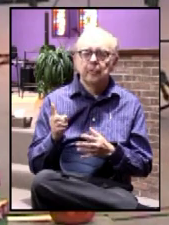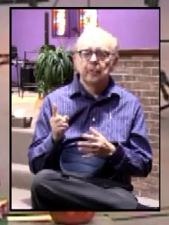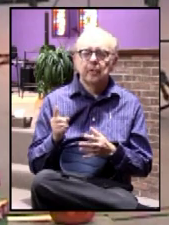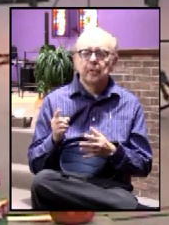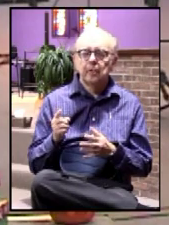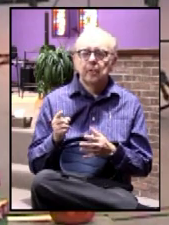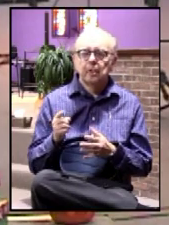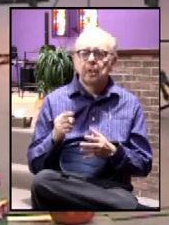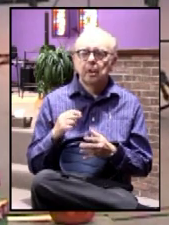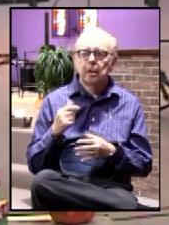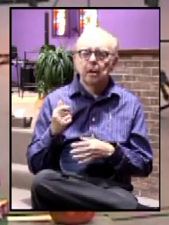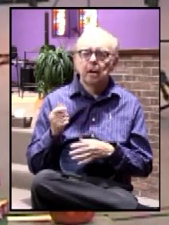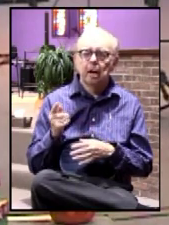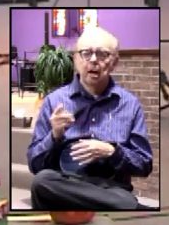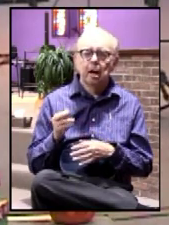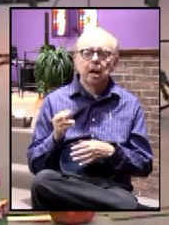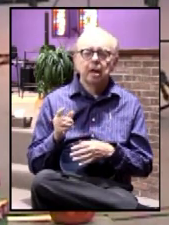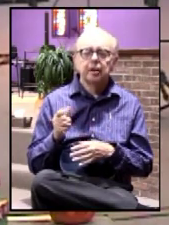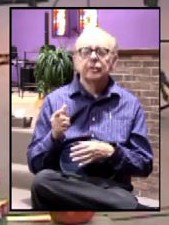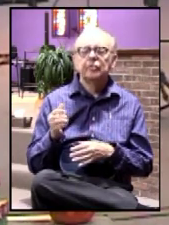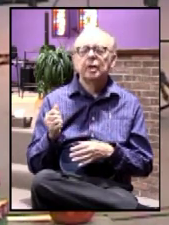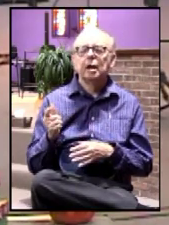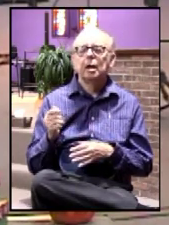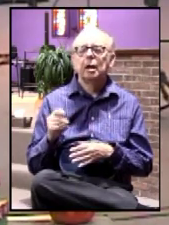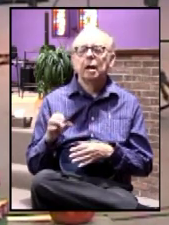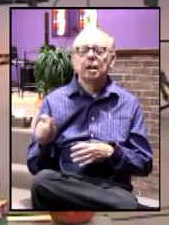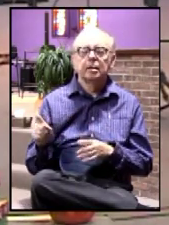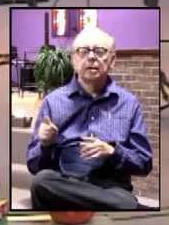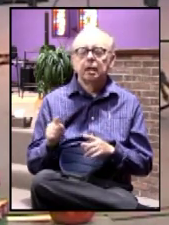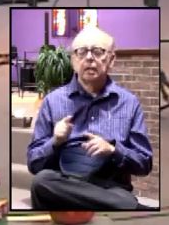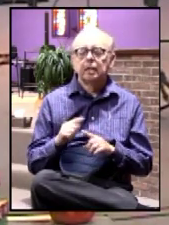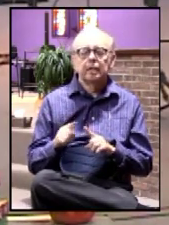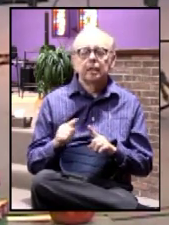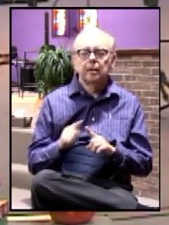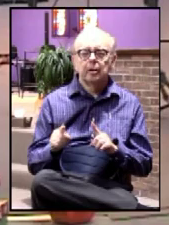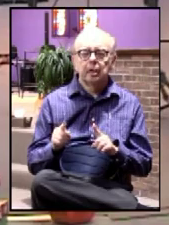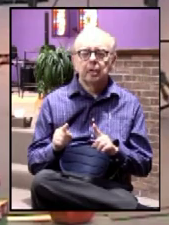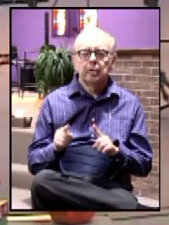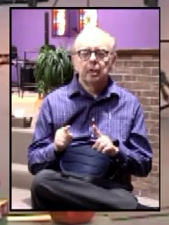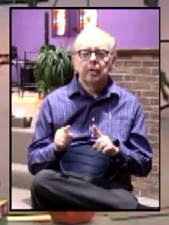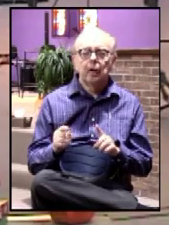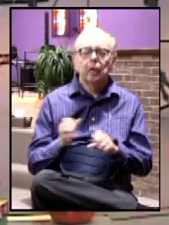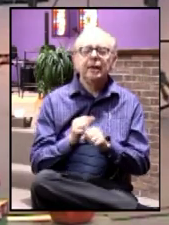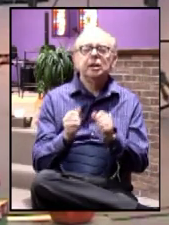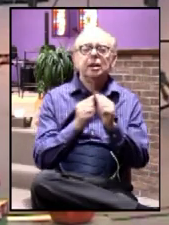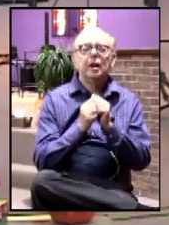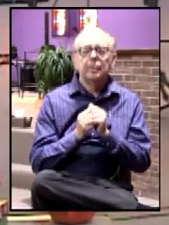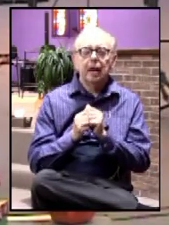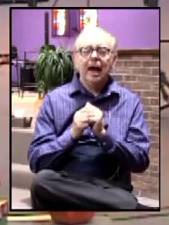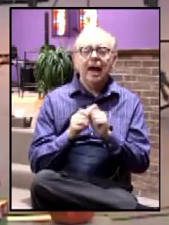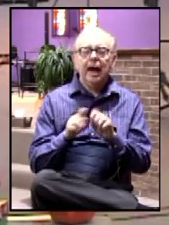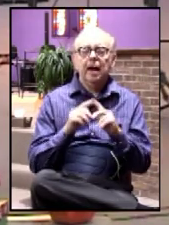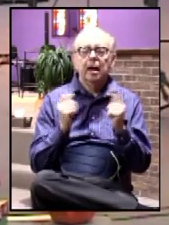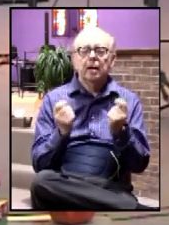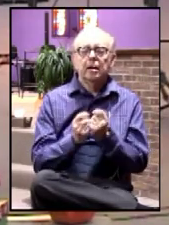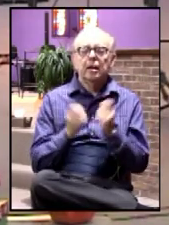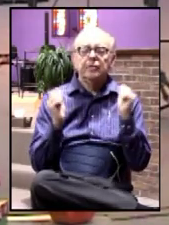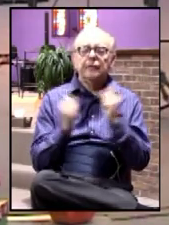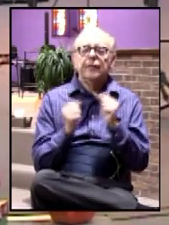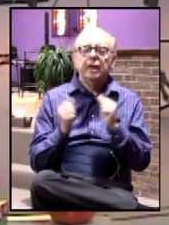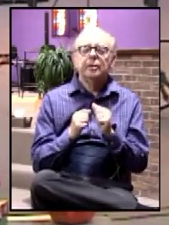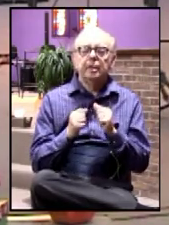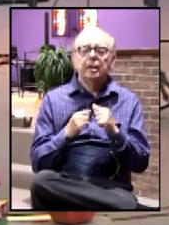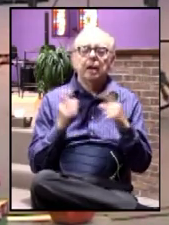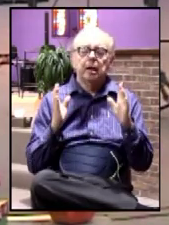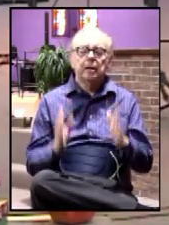ones of the Galaxy, the Justice League, and all of those, they all team up together to fight the